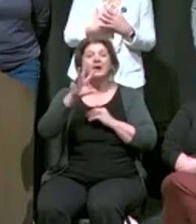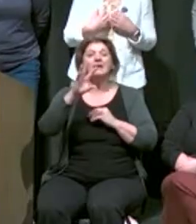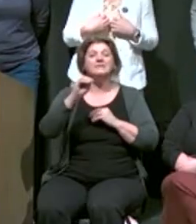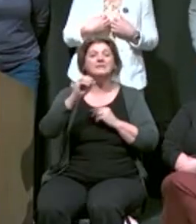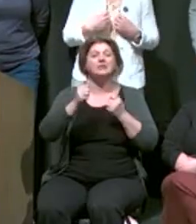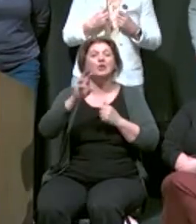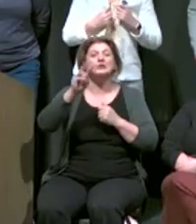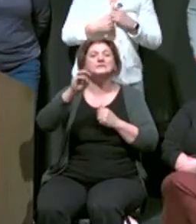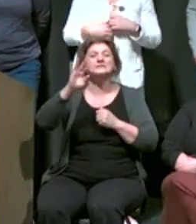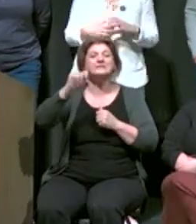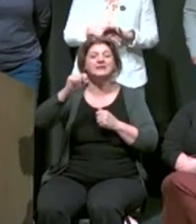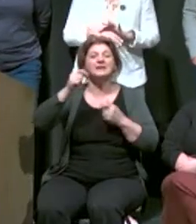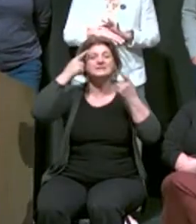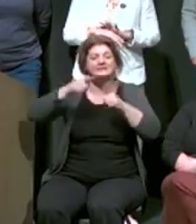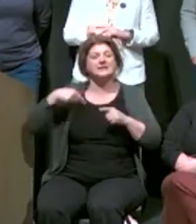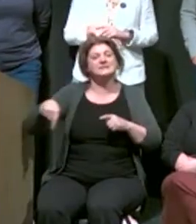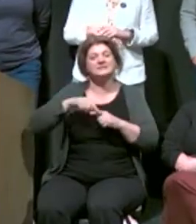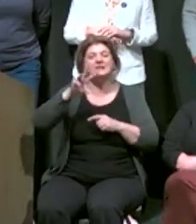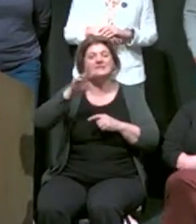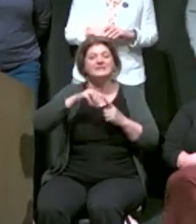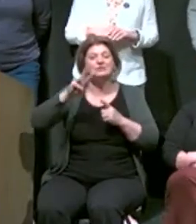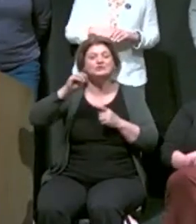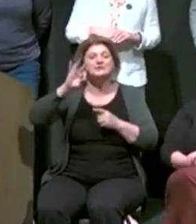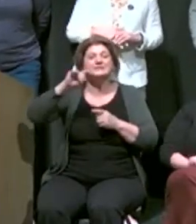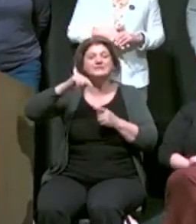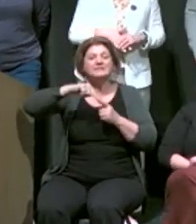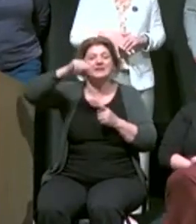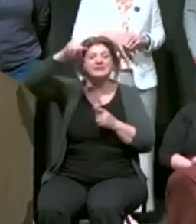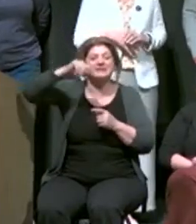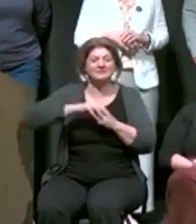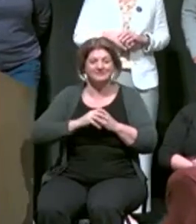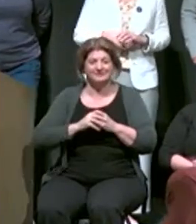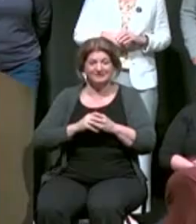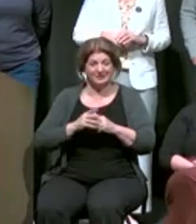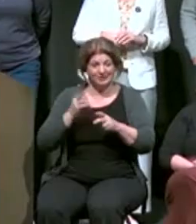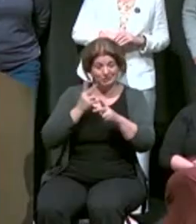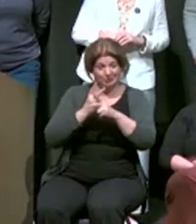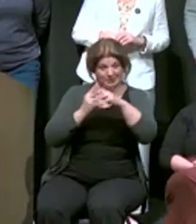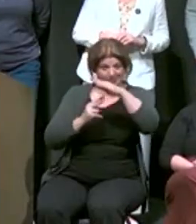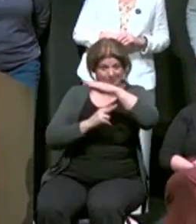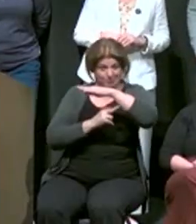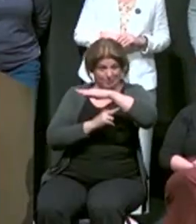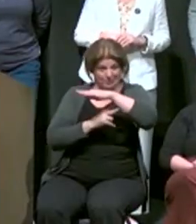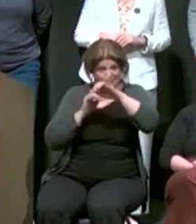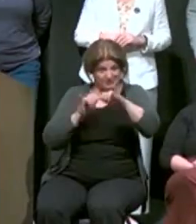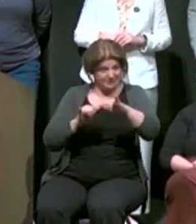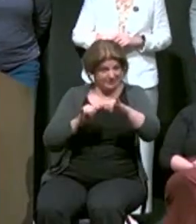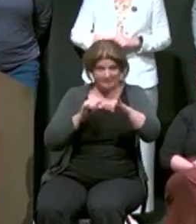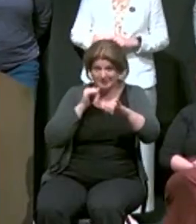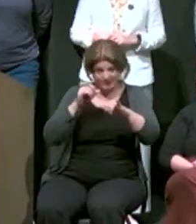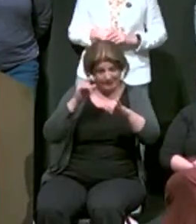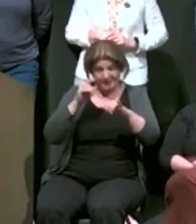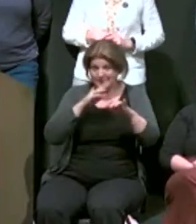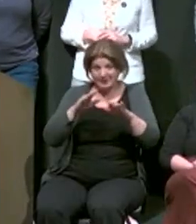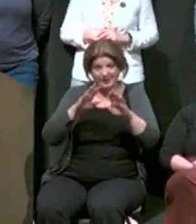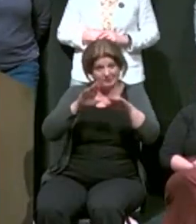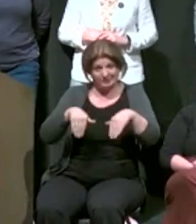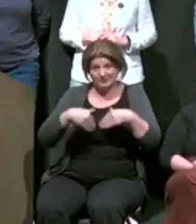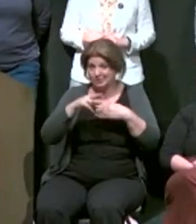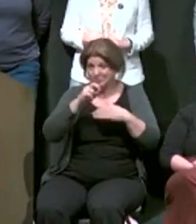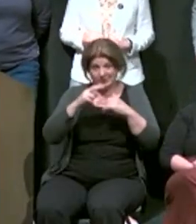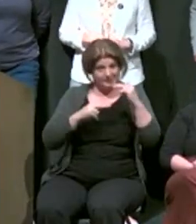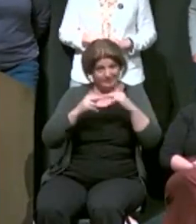50 or 60 feet is a consensus. And they'll keep the original bridge, right? There's no intention to rebuild the